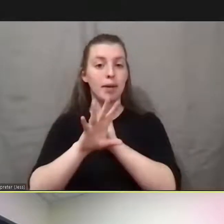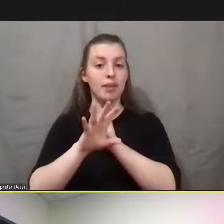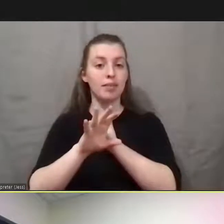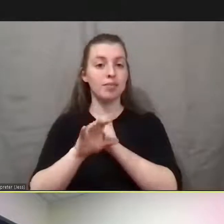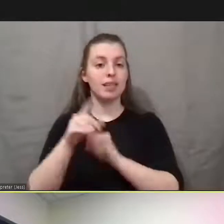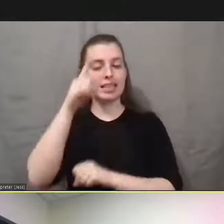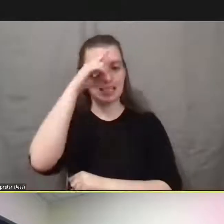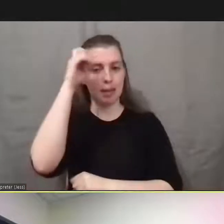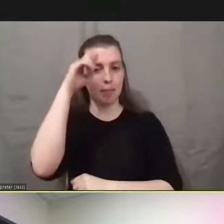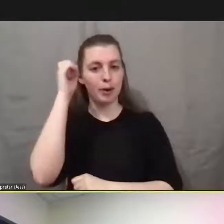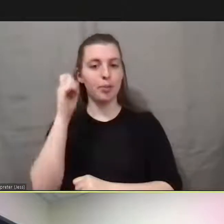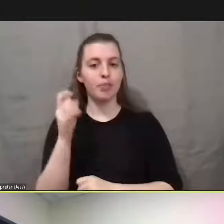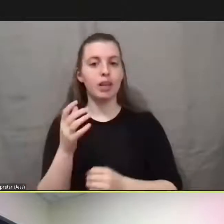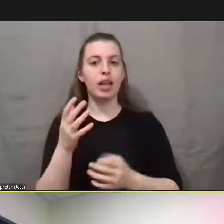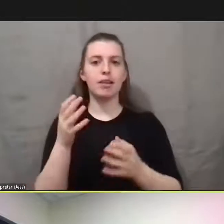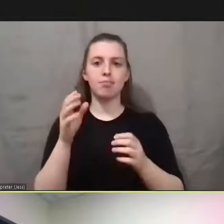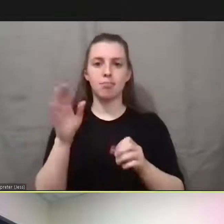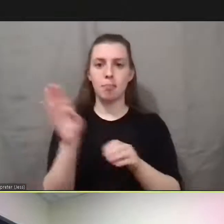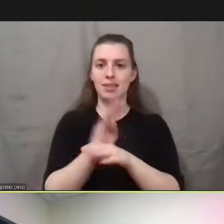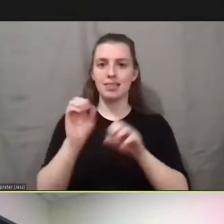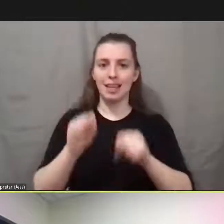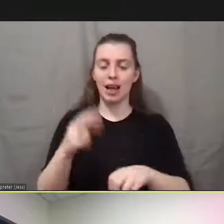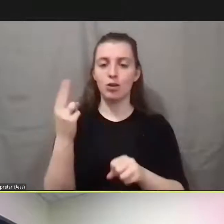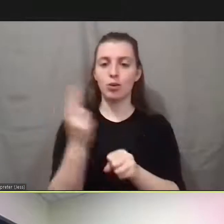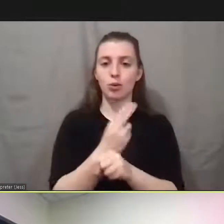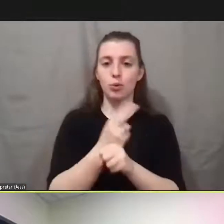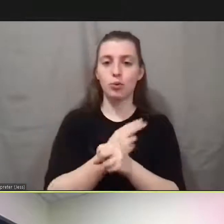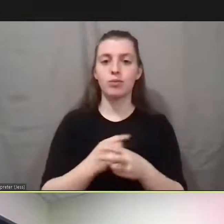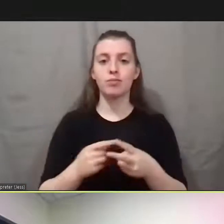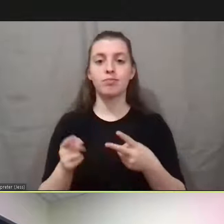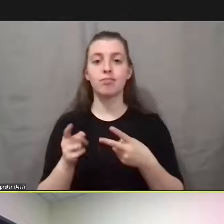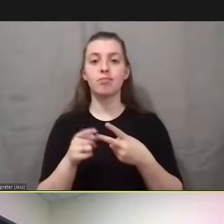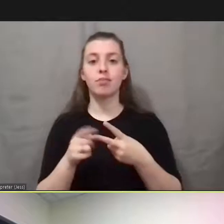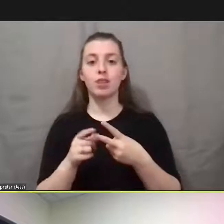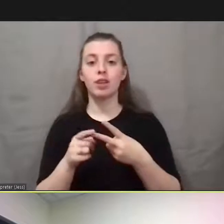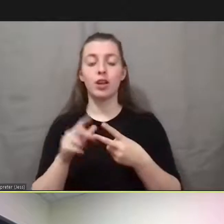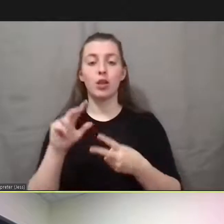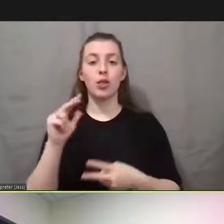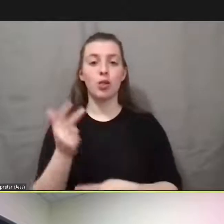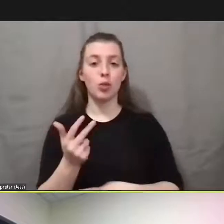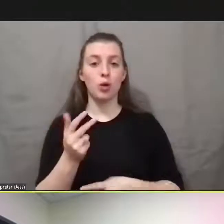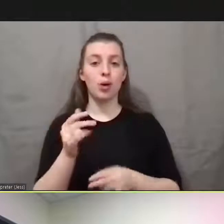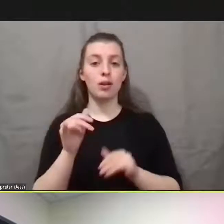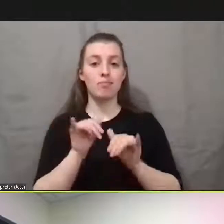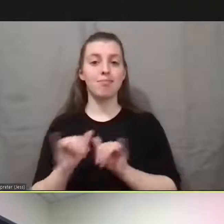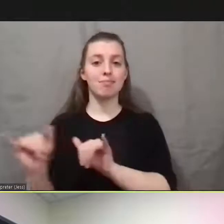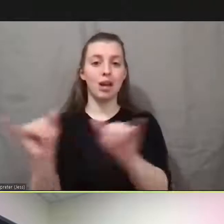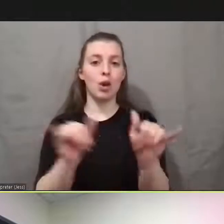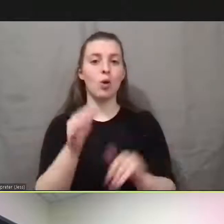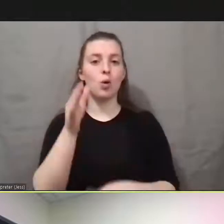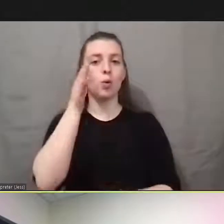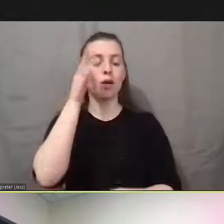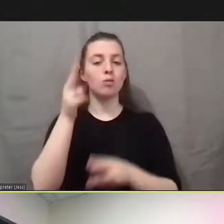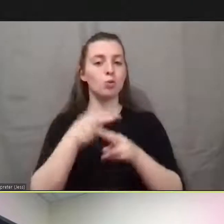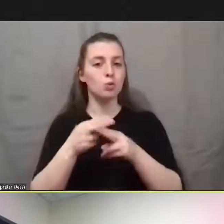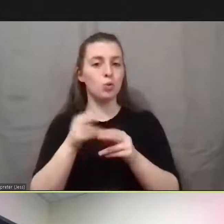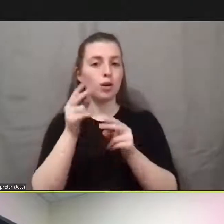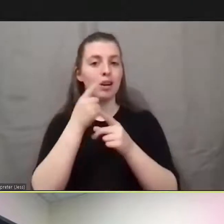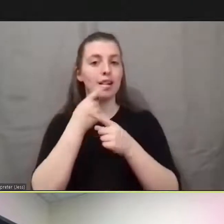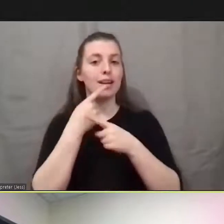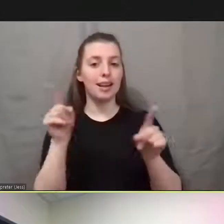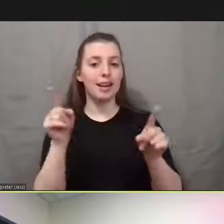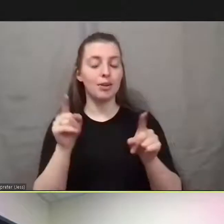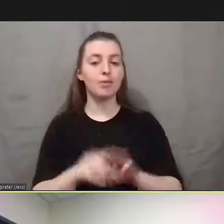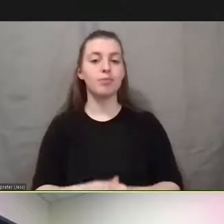business. And also the third standard will be announced soon. And when you see the opportunity to get involved with the development